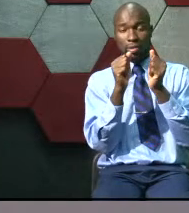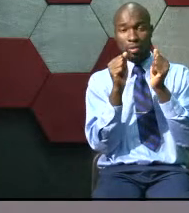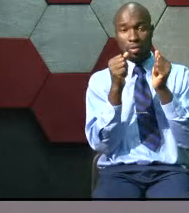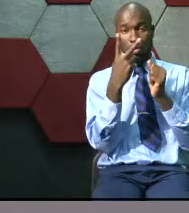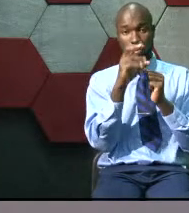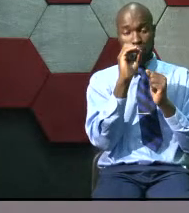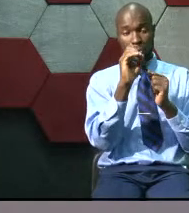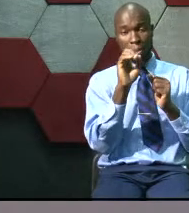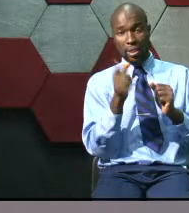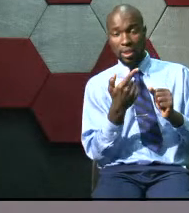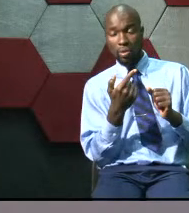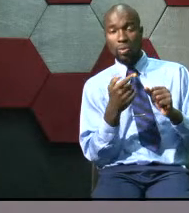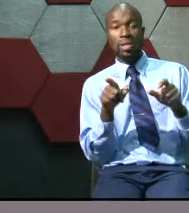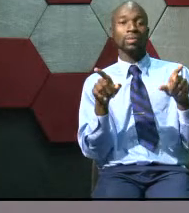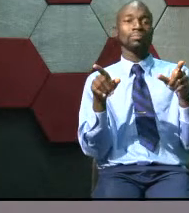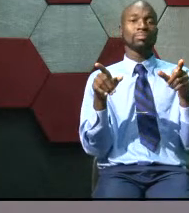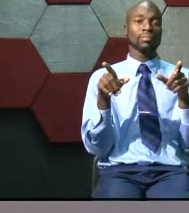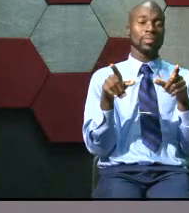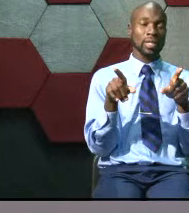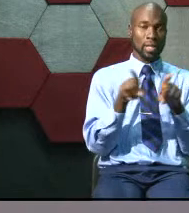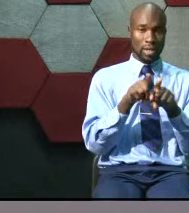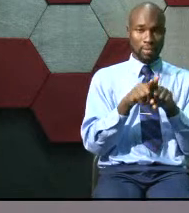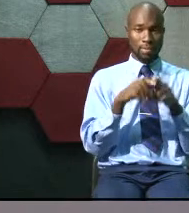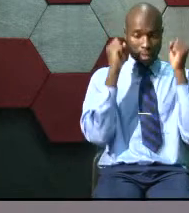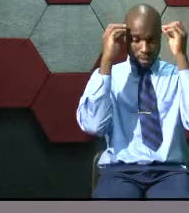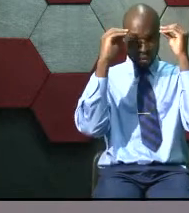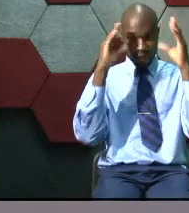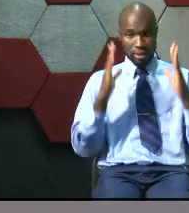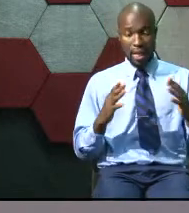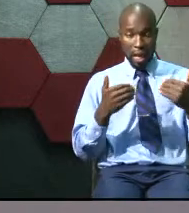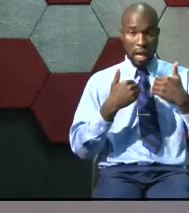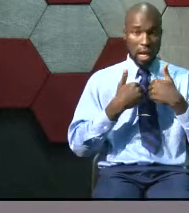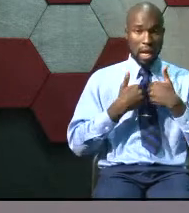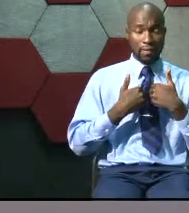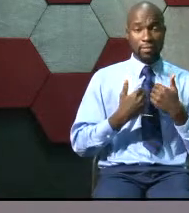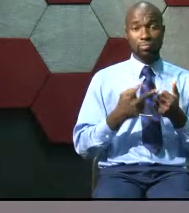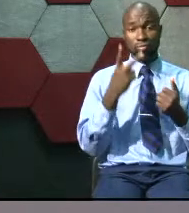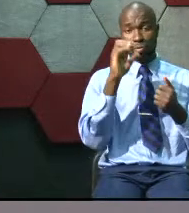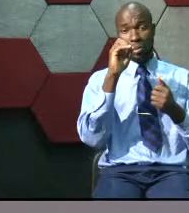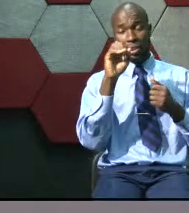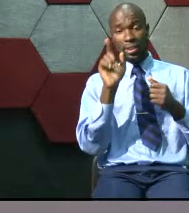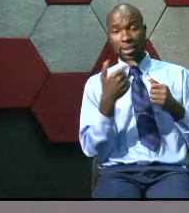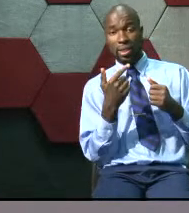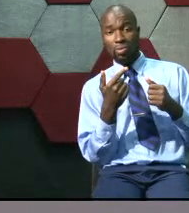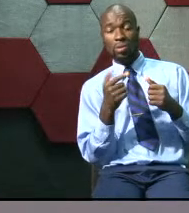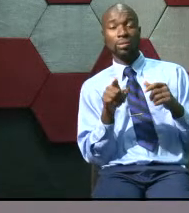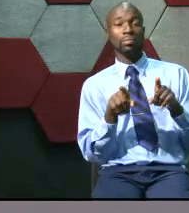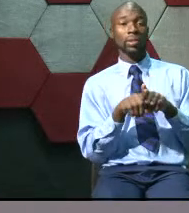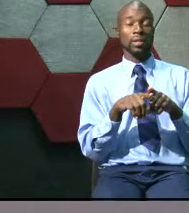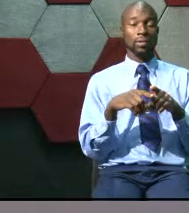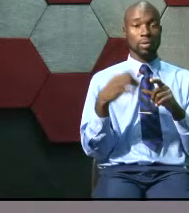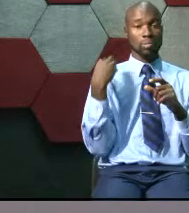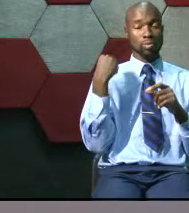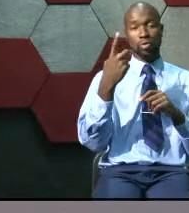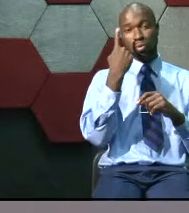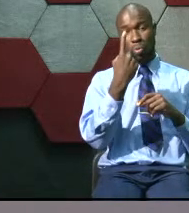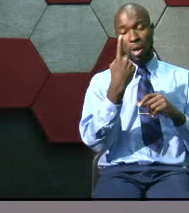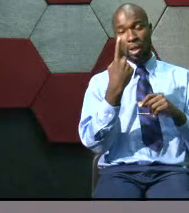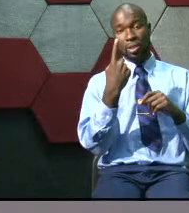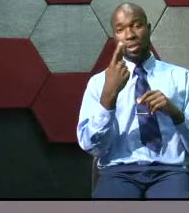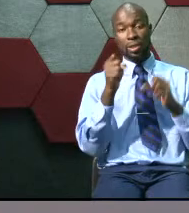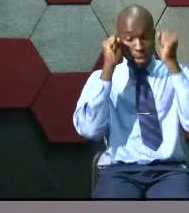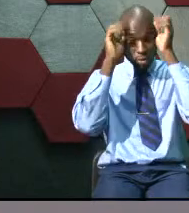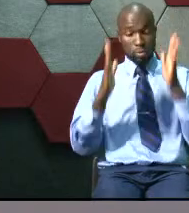students, and the supporting teacher is not left behind and also gets some nice money, that's 10,000. And then for position 1, we have the students